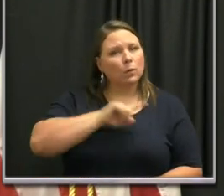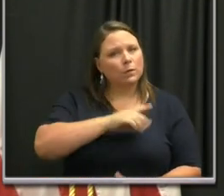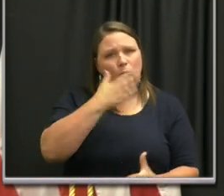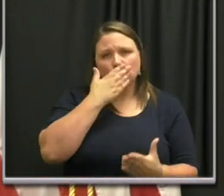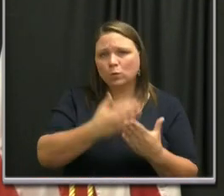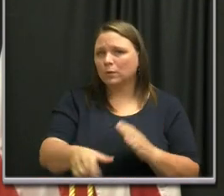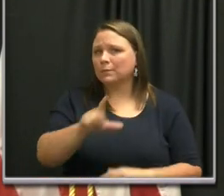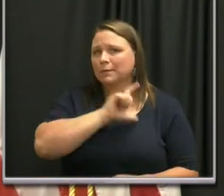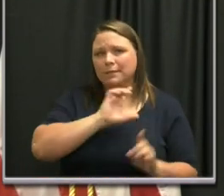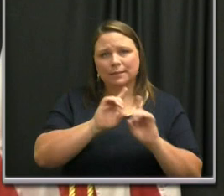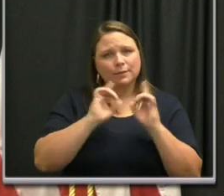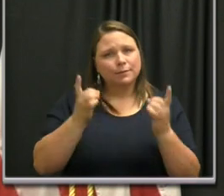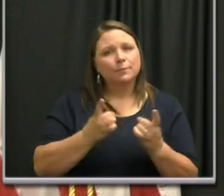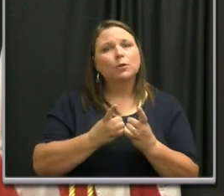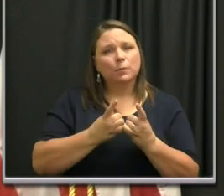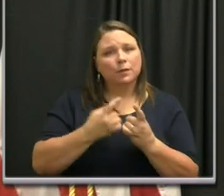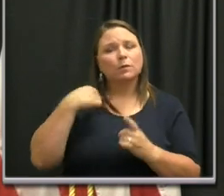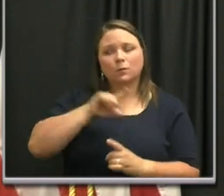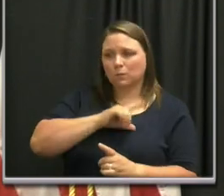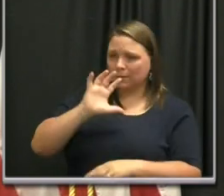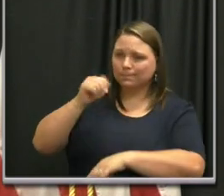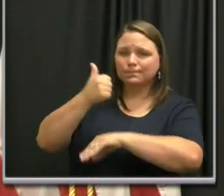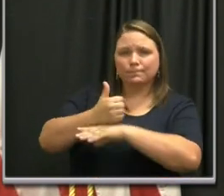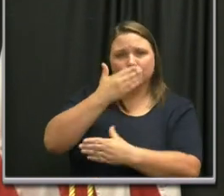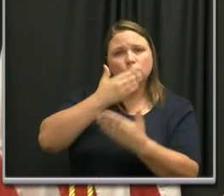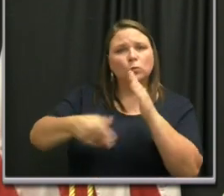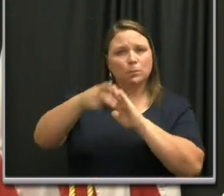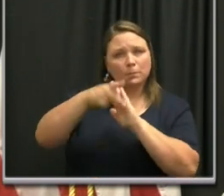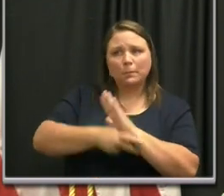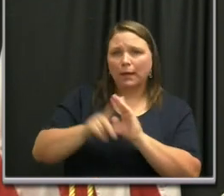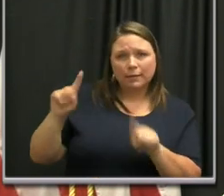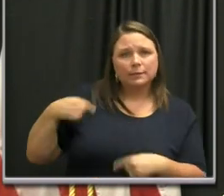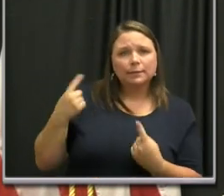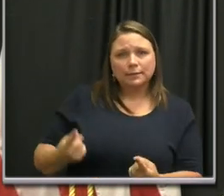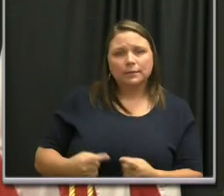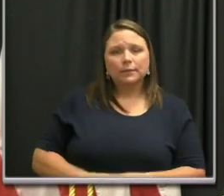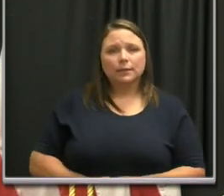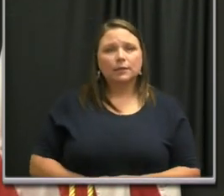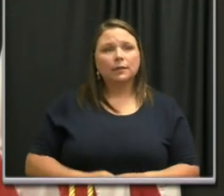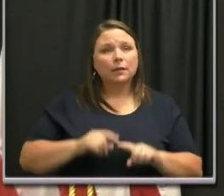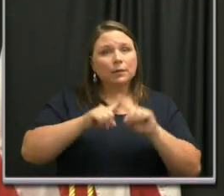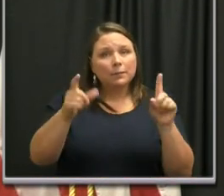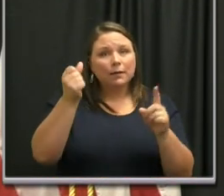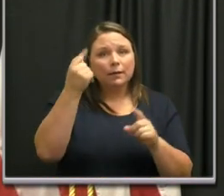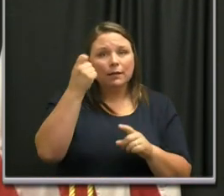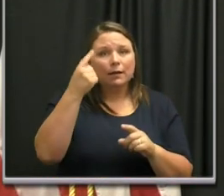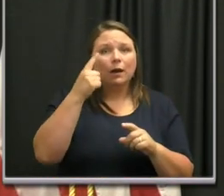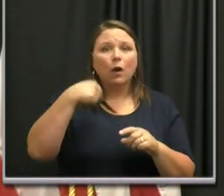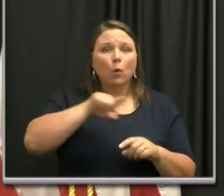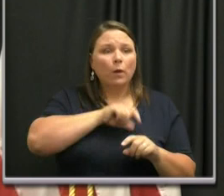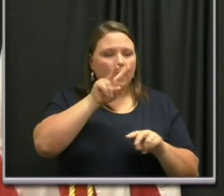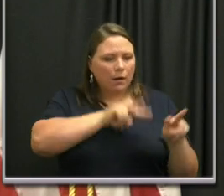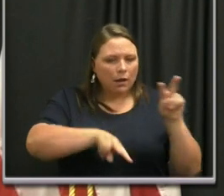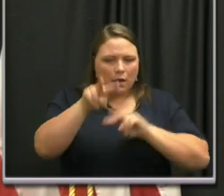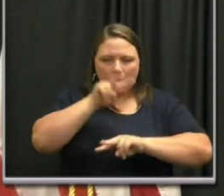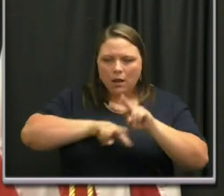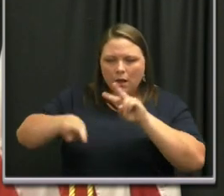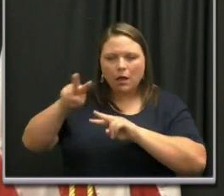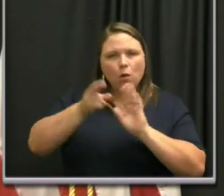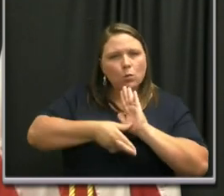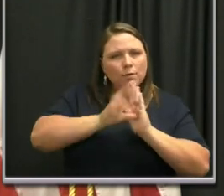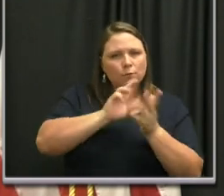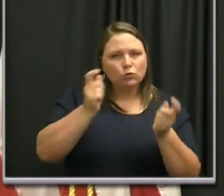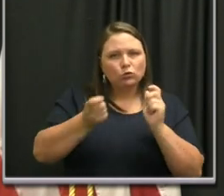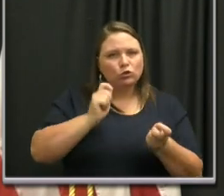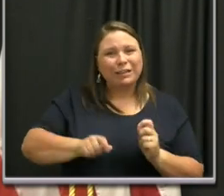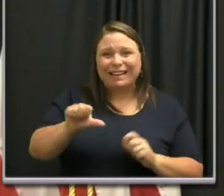department, and we have good policies. But all of those are subject to review at any time, and we